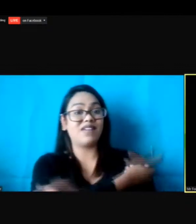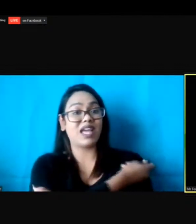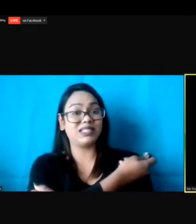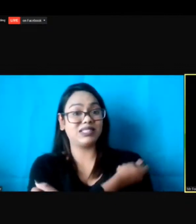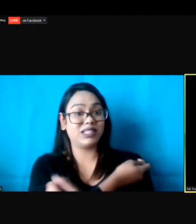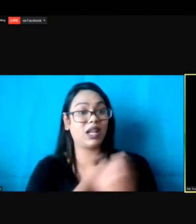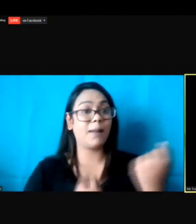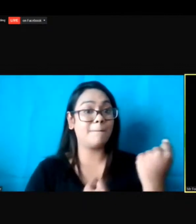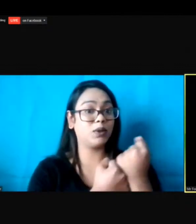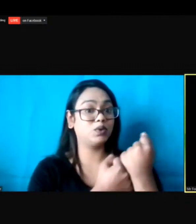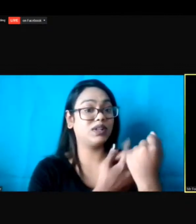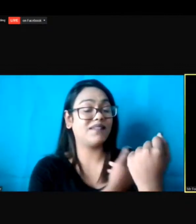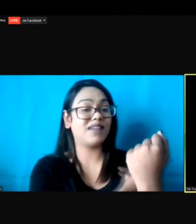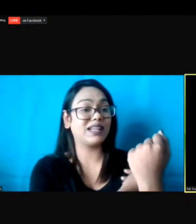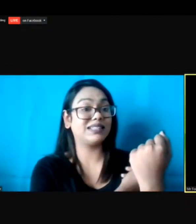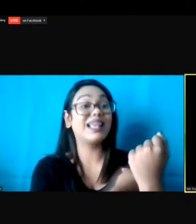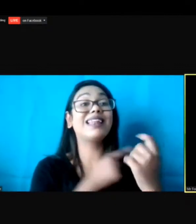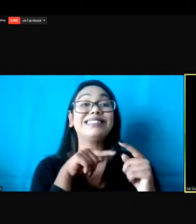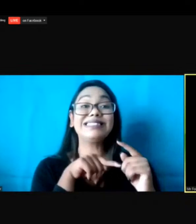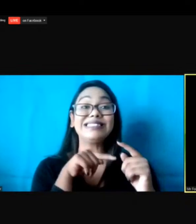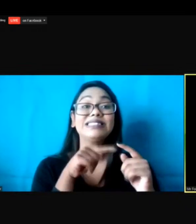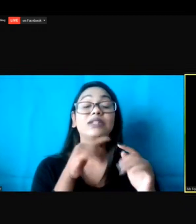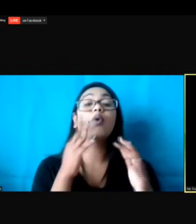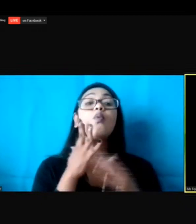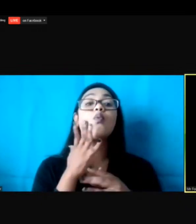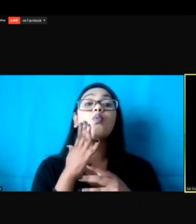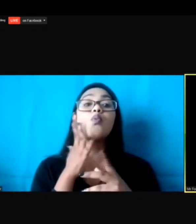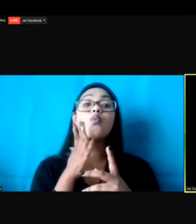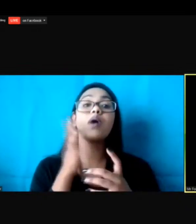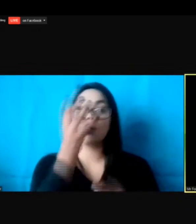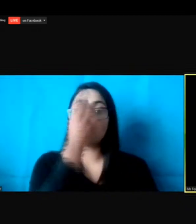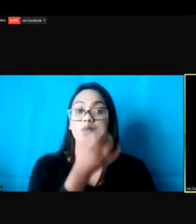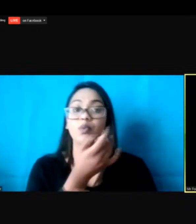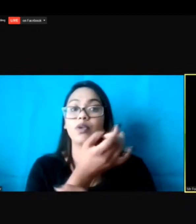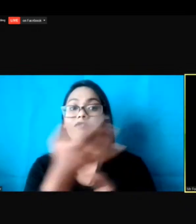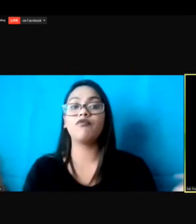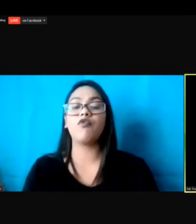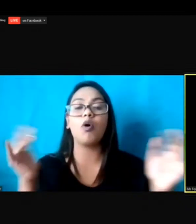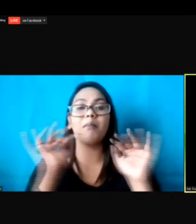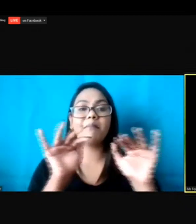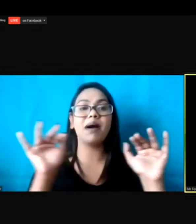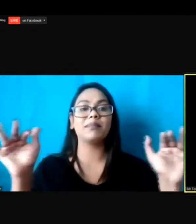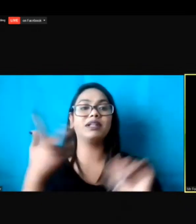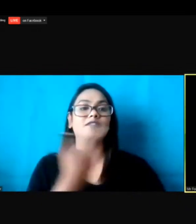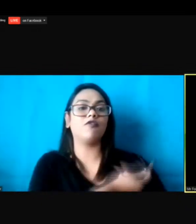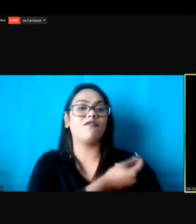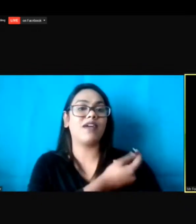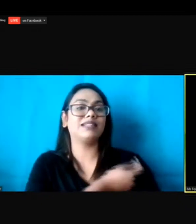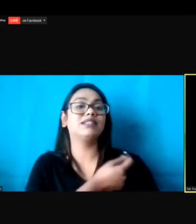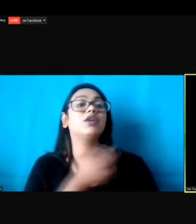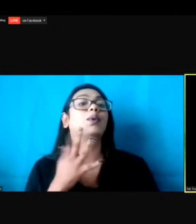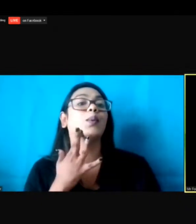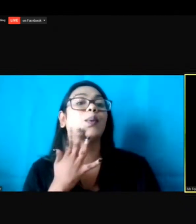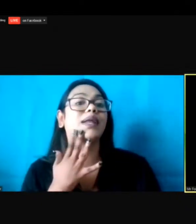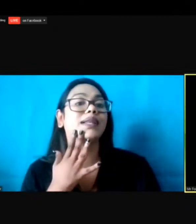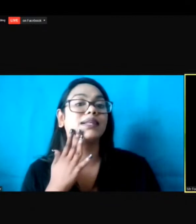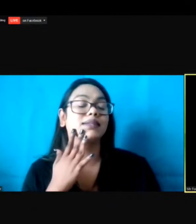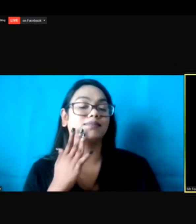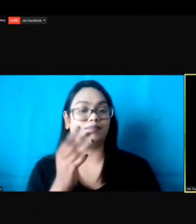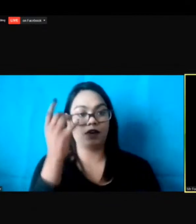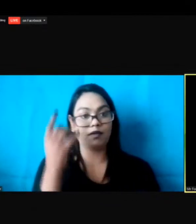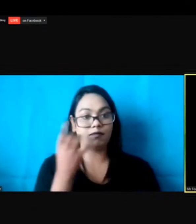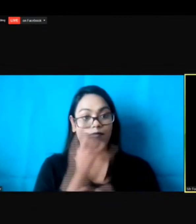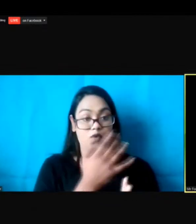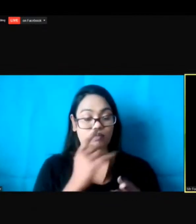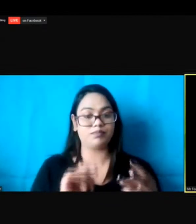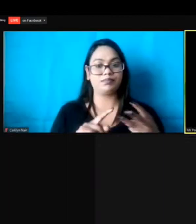Sisonke? Number 8, will this be rolled out according to the age groups like the initial rollout, where we started with